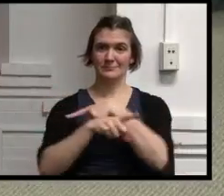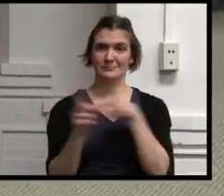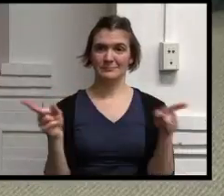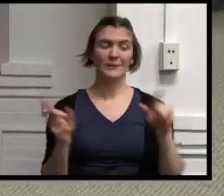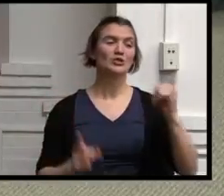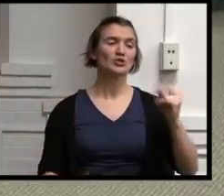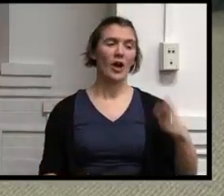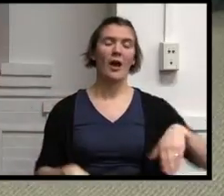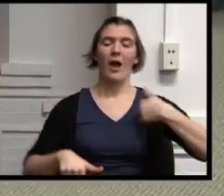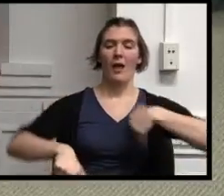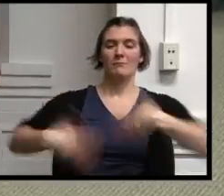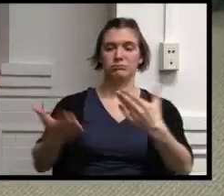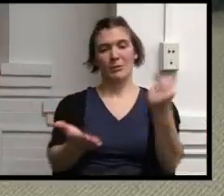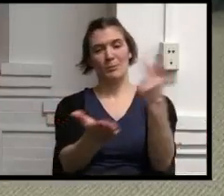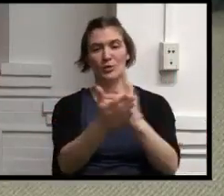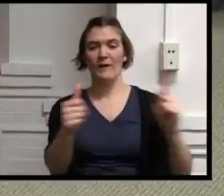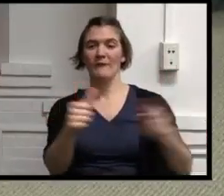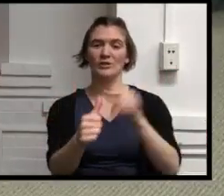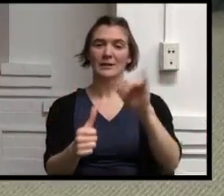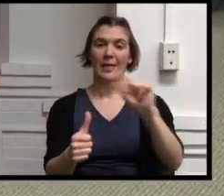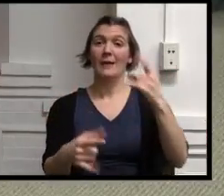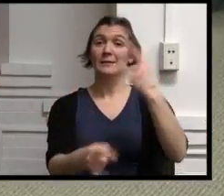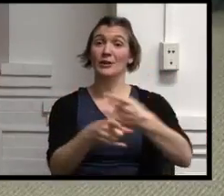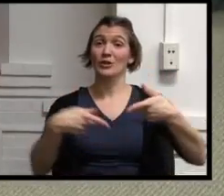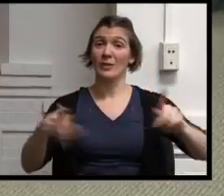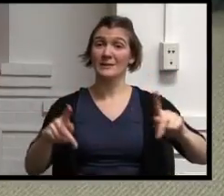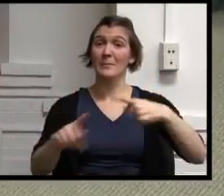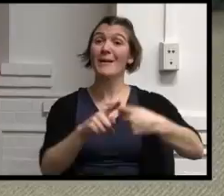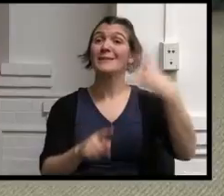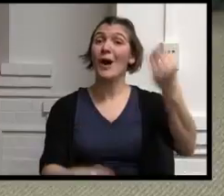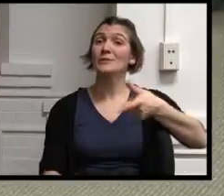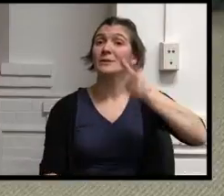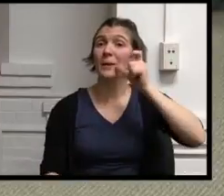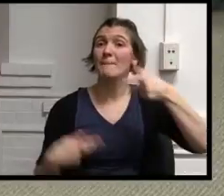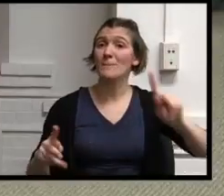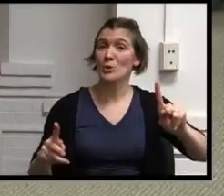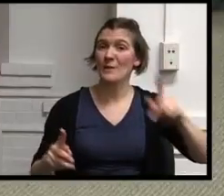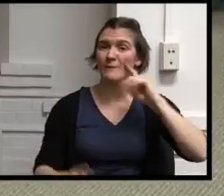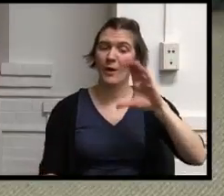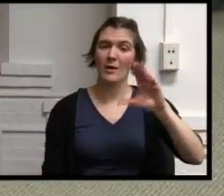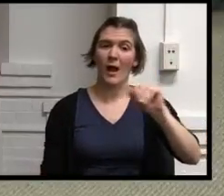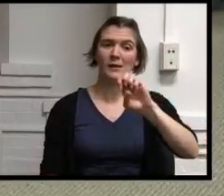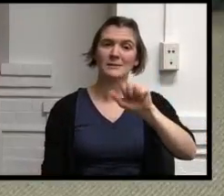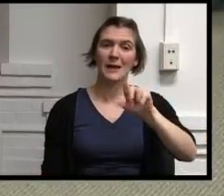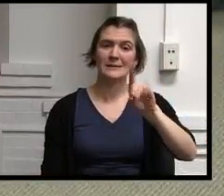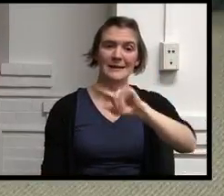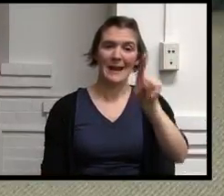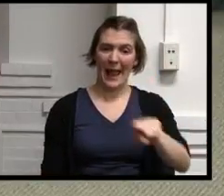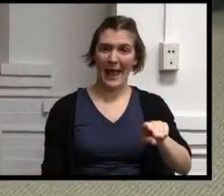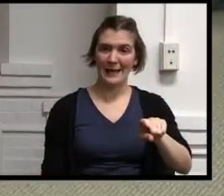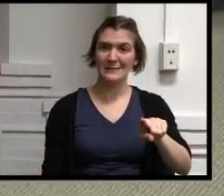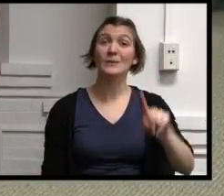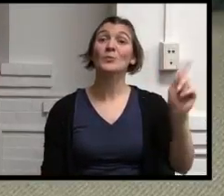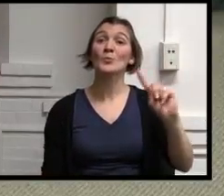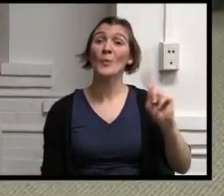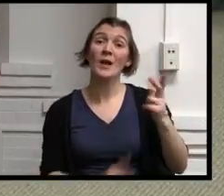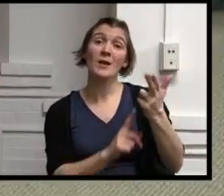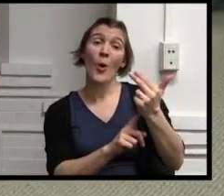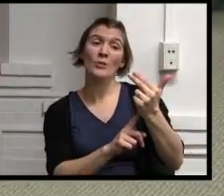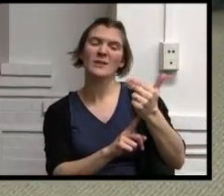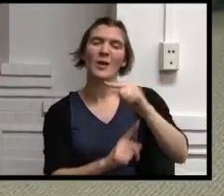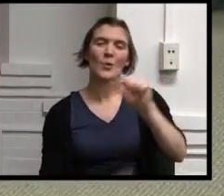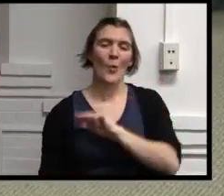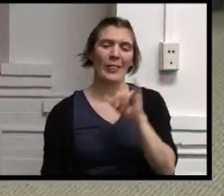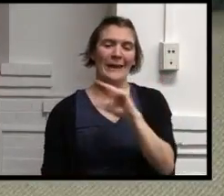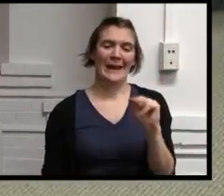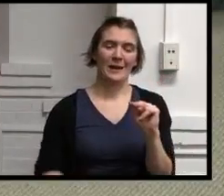To approve the first-class liquor license and outside consumption permit for Casa Diaz LLC, DBA Casa Diaz, located at 1380 Putney